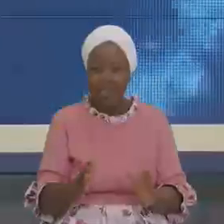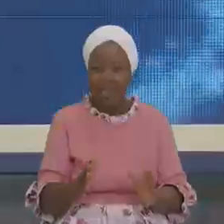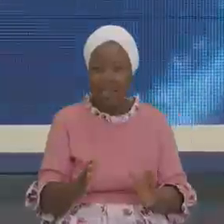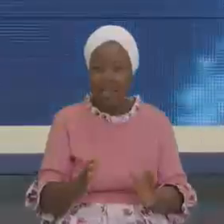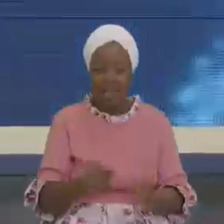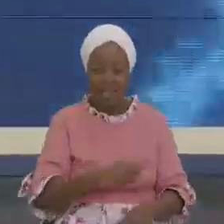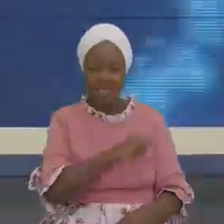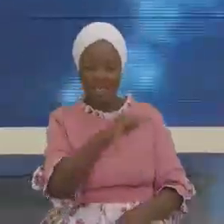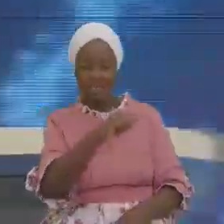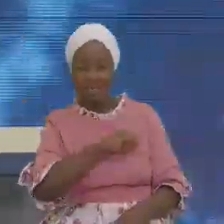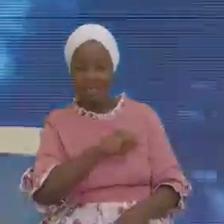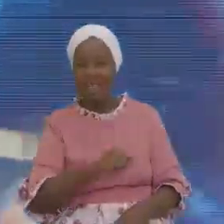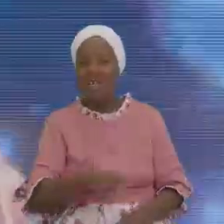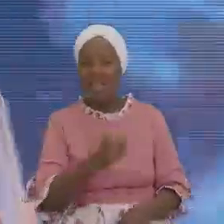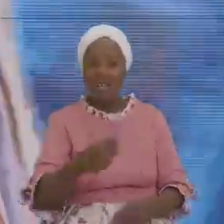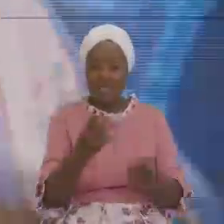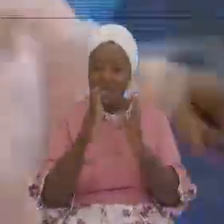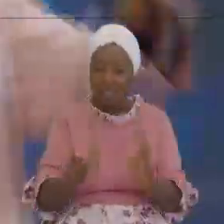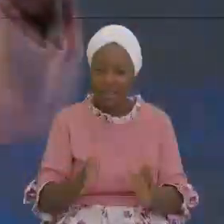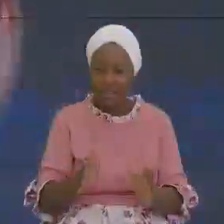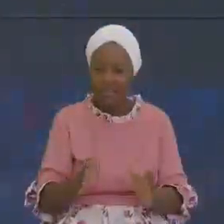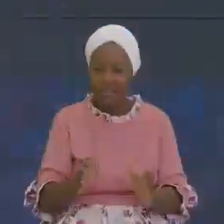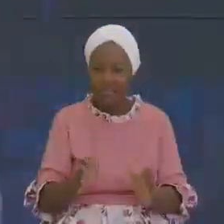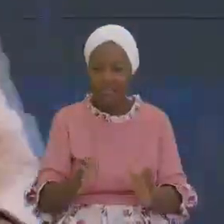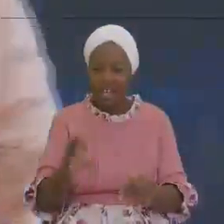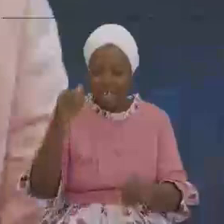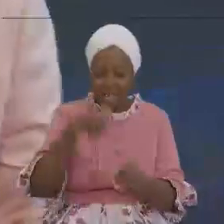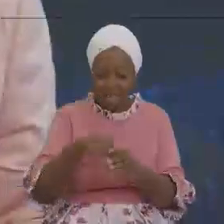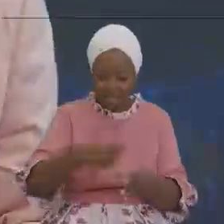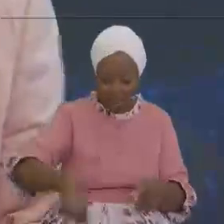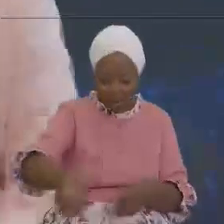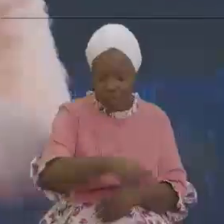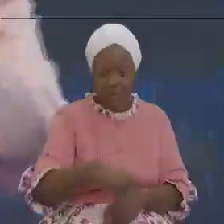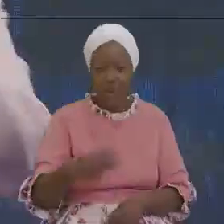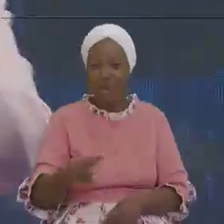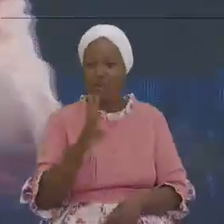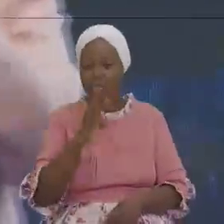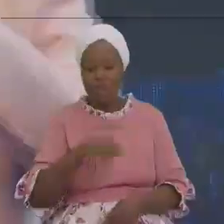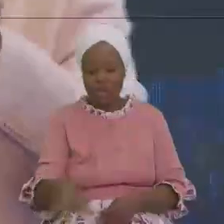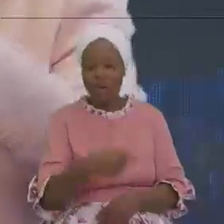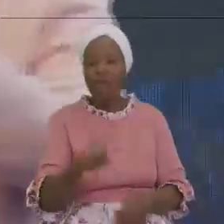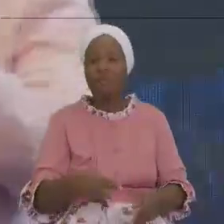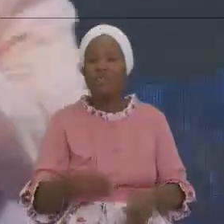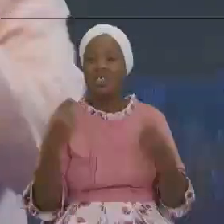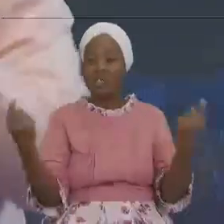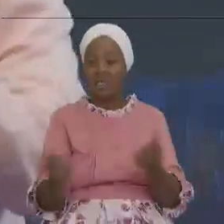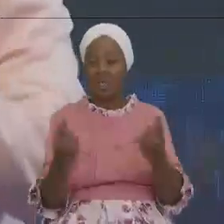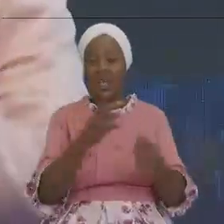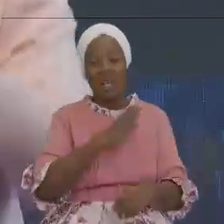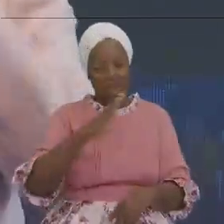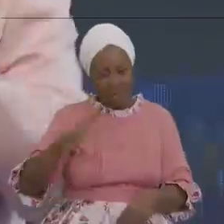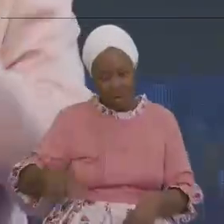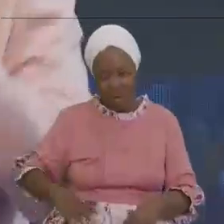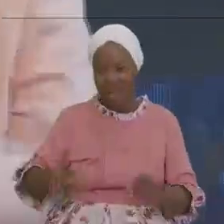guilty, a sinner in the well of sin. Christ